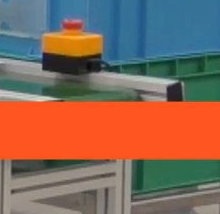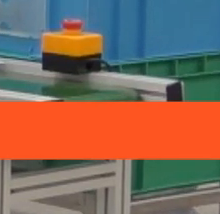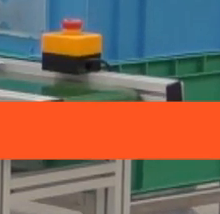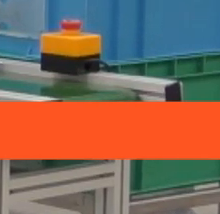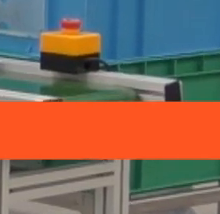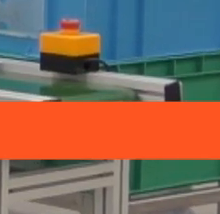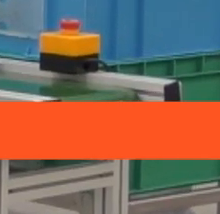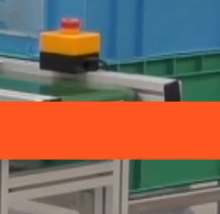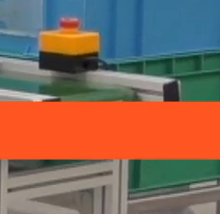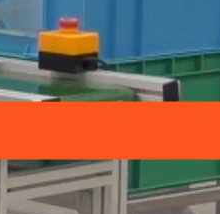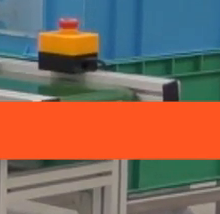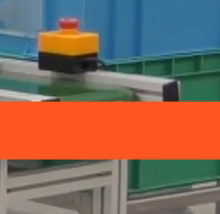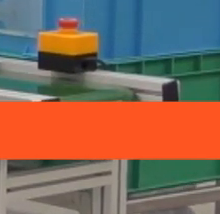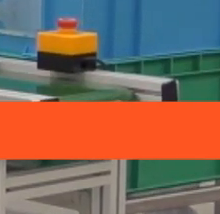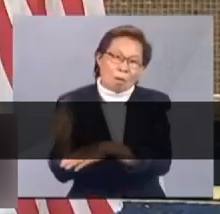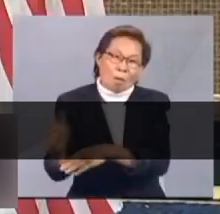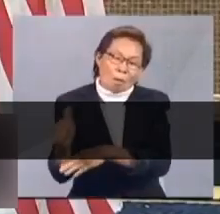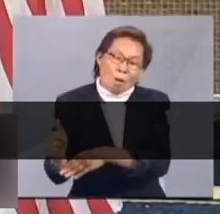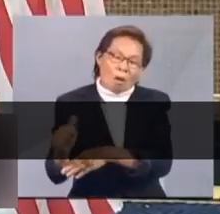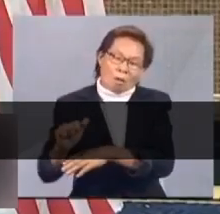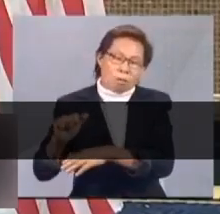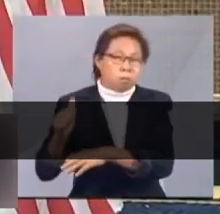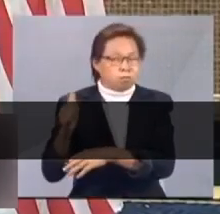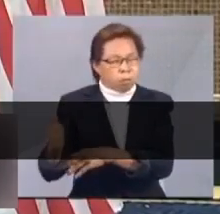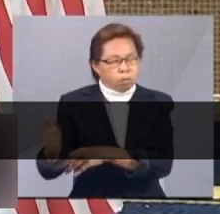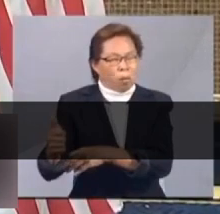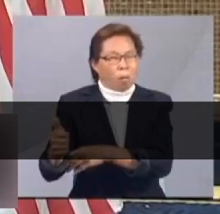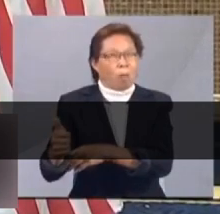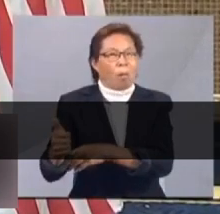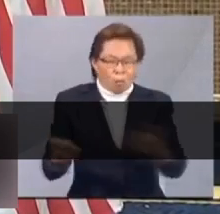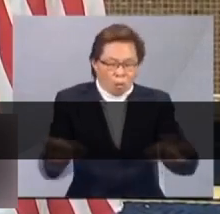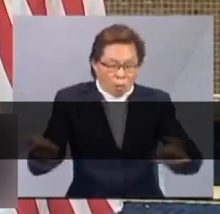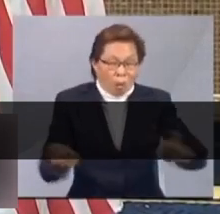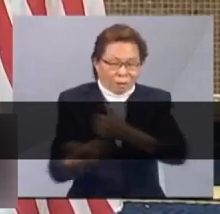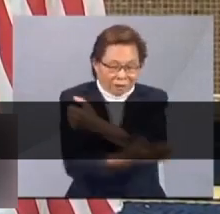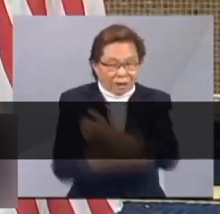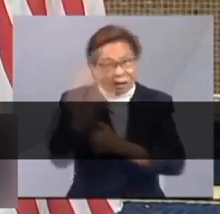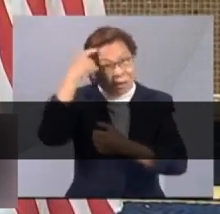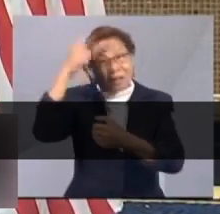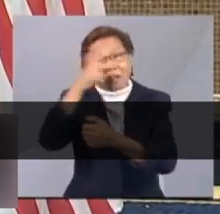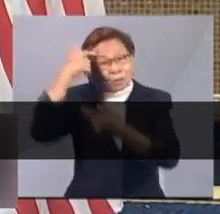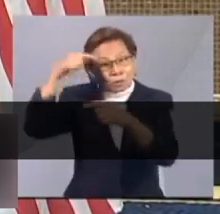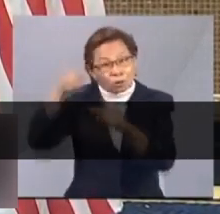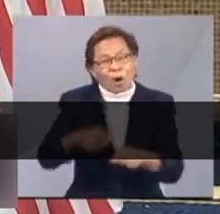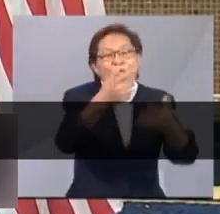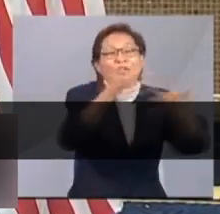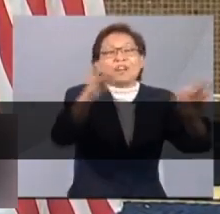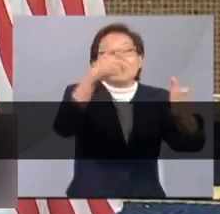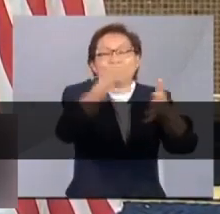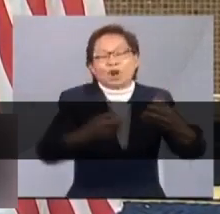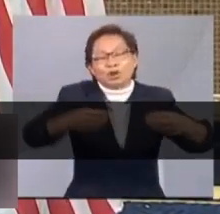There is also something to boost the automotive sector. Kerajaan bersetuju untuk memberikan pengecualian